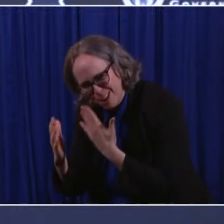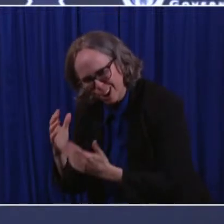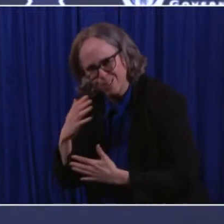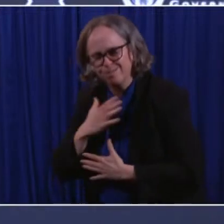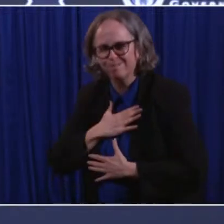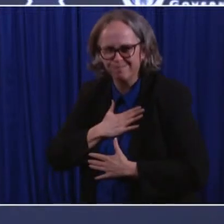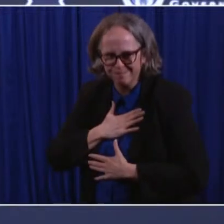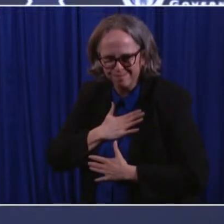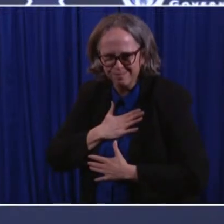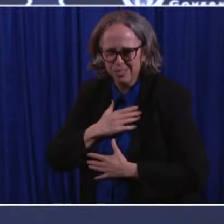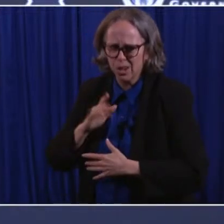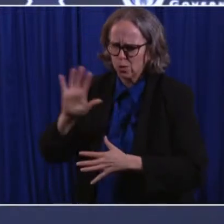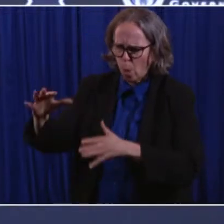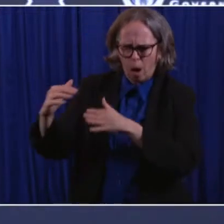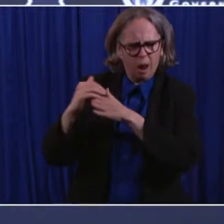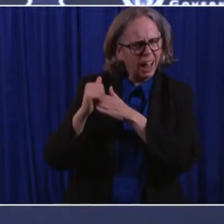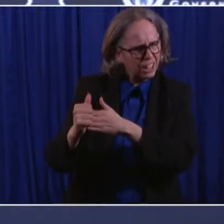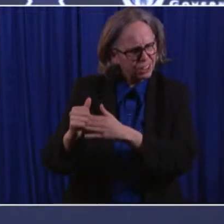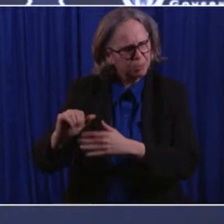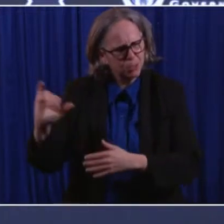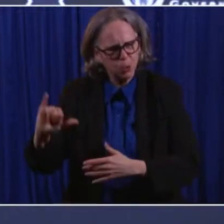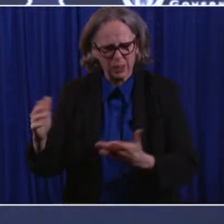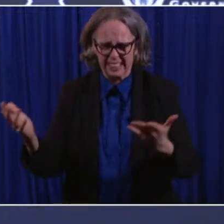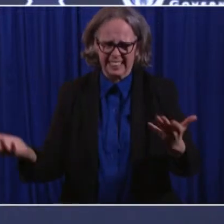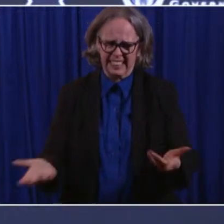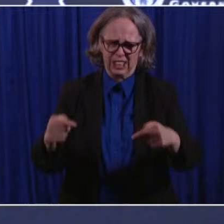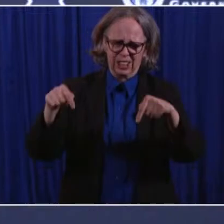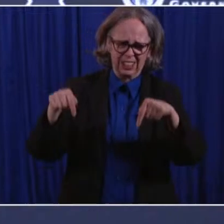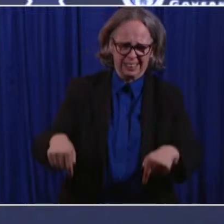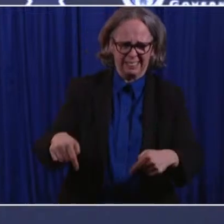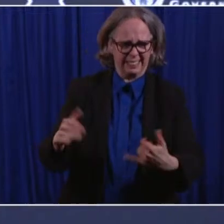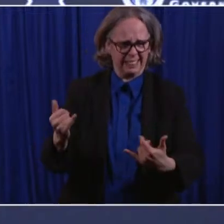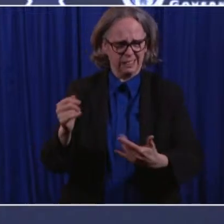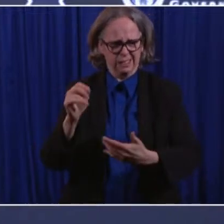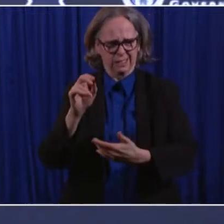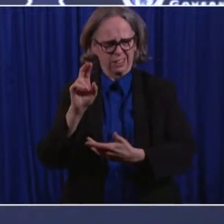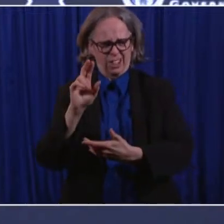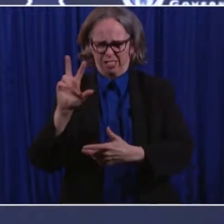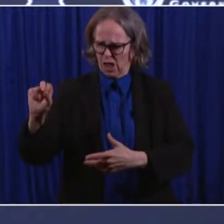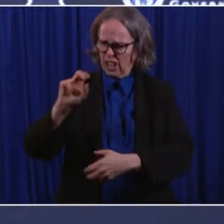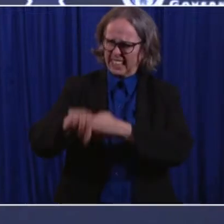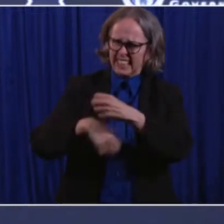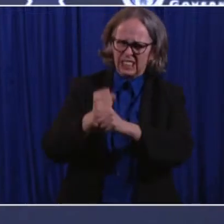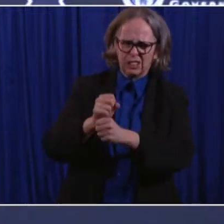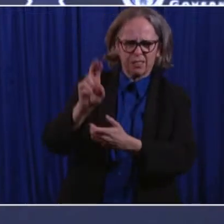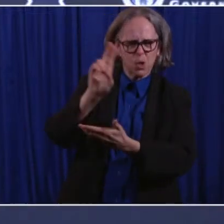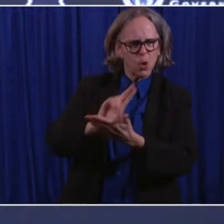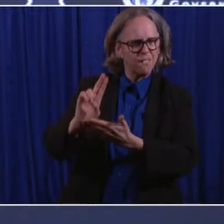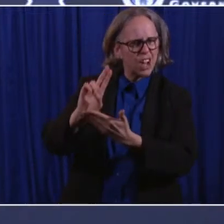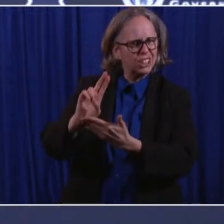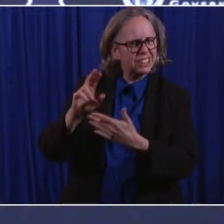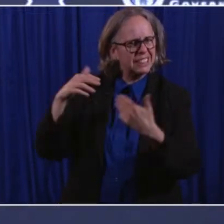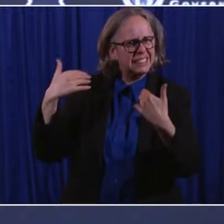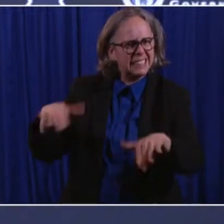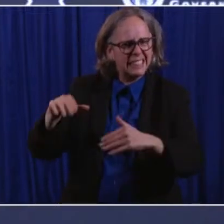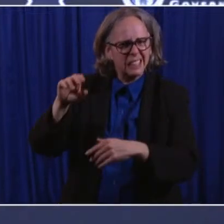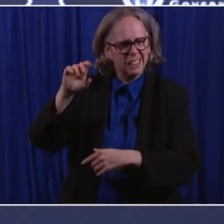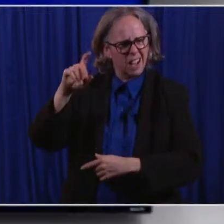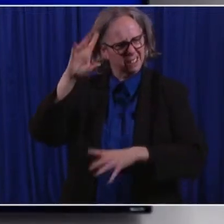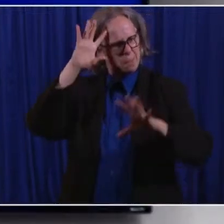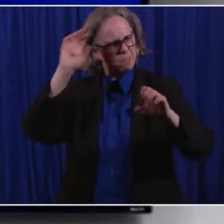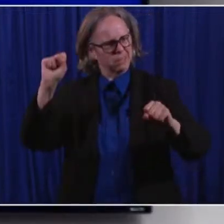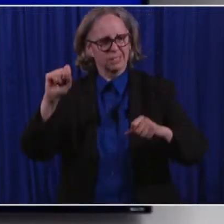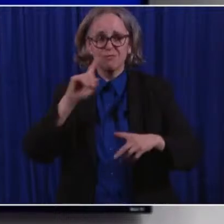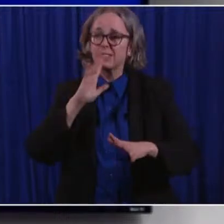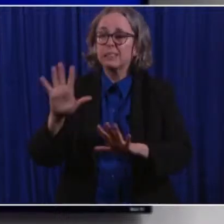for 3 decades now, into 3 decades, and we wish you all the best. But seriously, you can't leave until this thing's behind